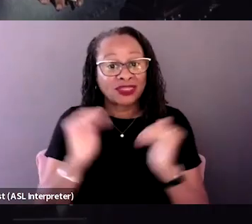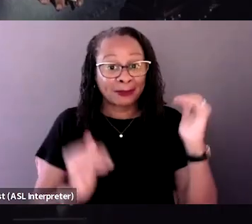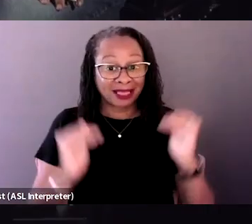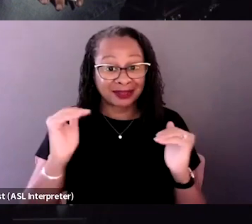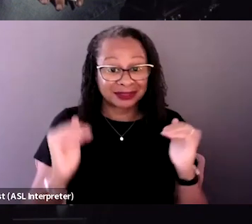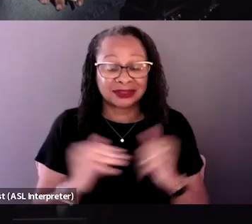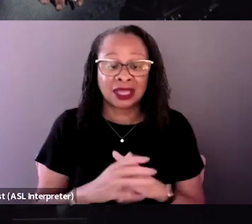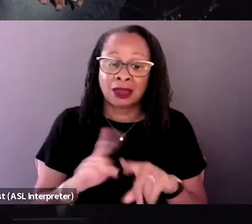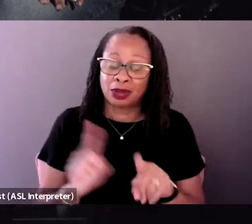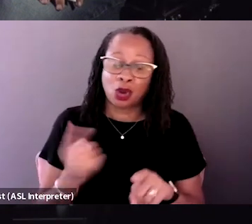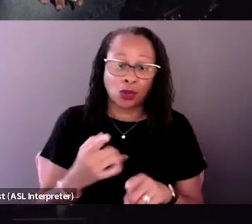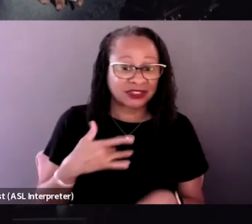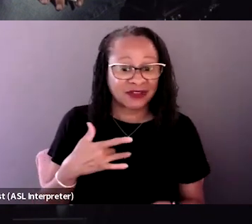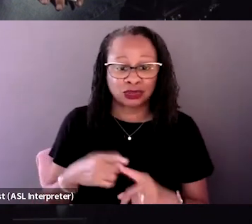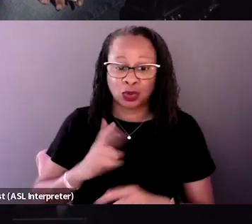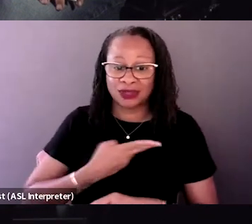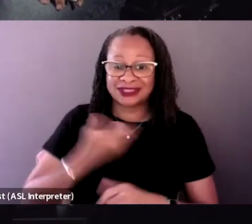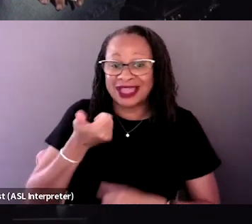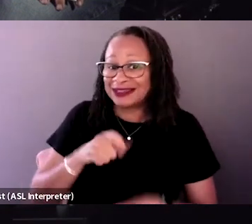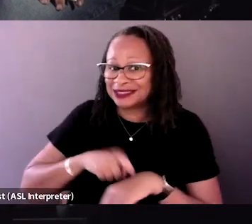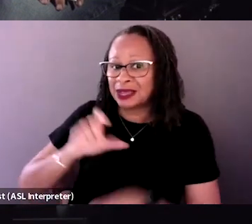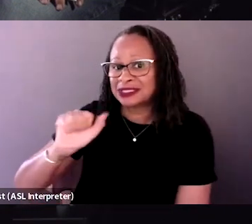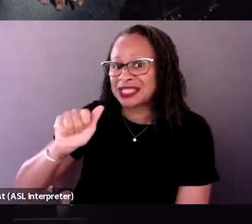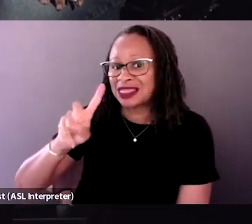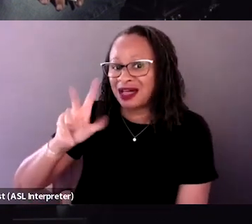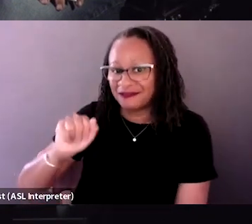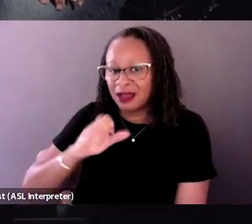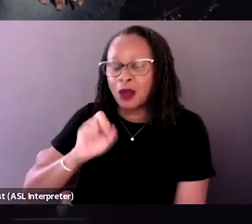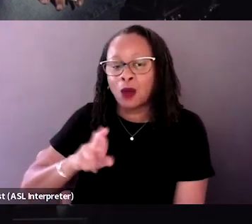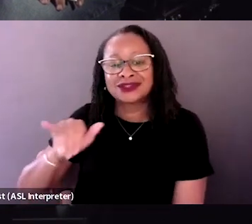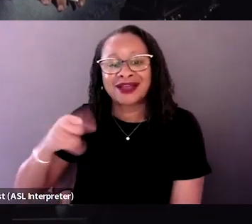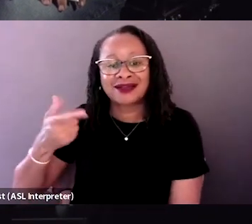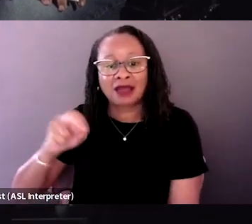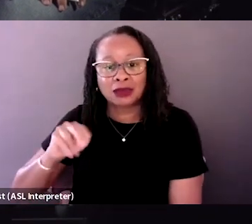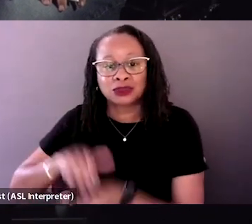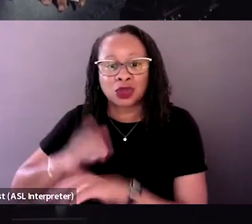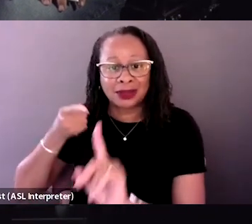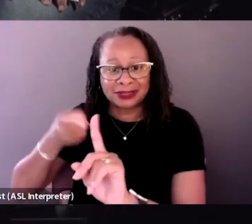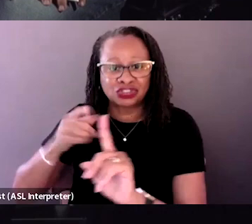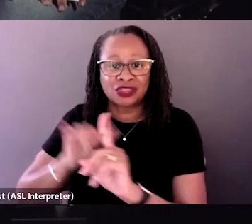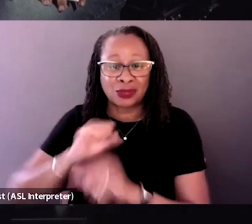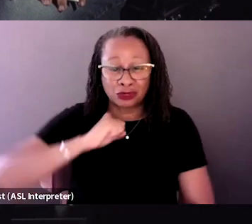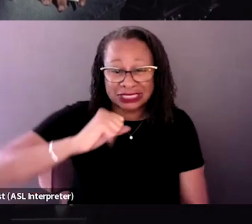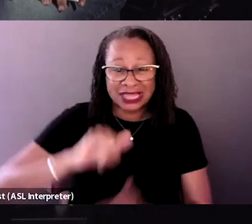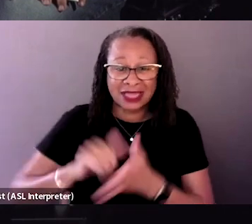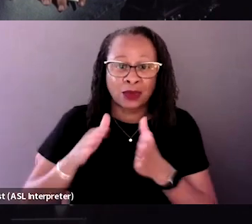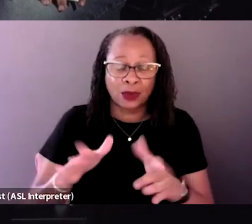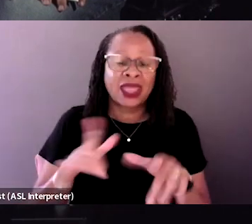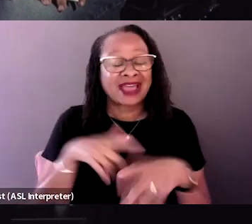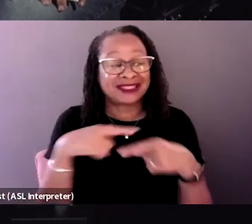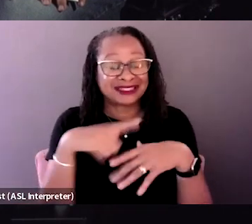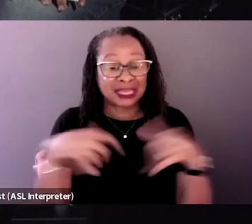balance. And it always felt to us, anytime that Slava had to fight or Saigon was on a mission, that they were resisting in that